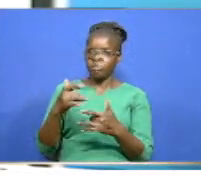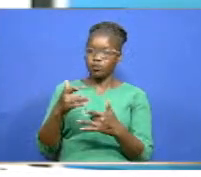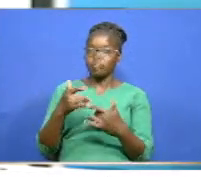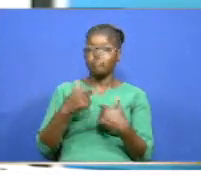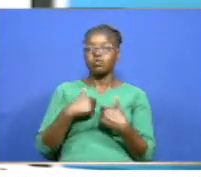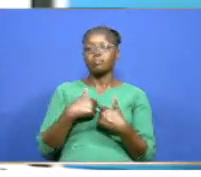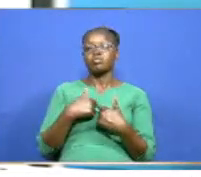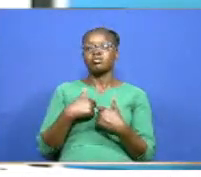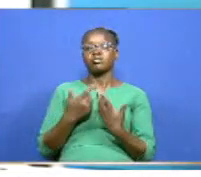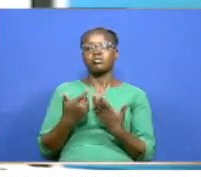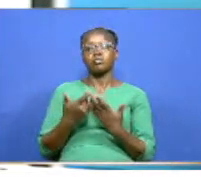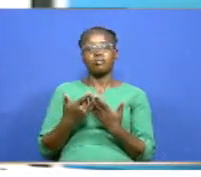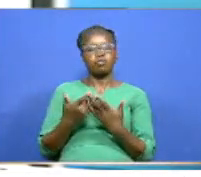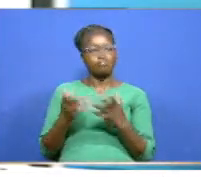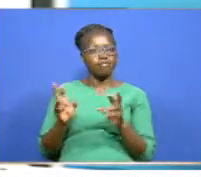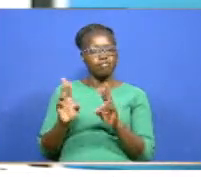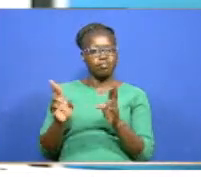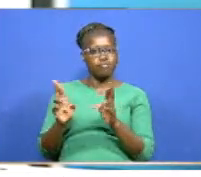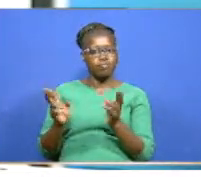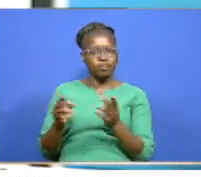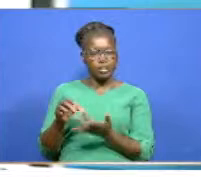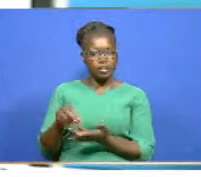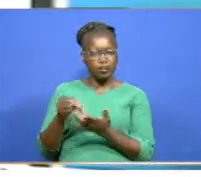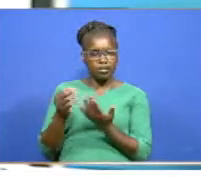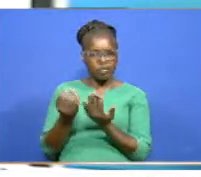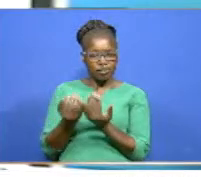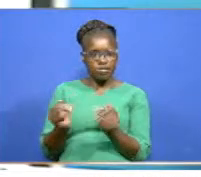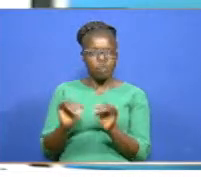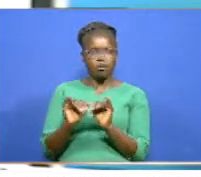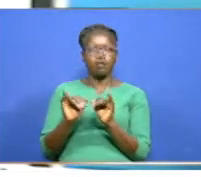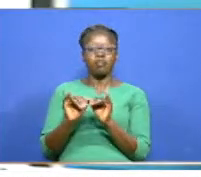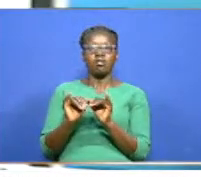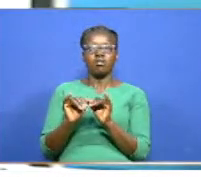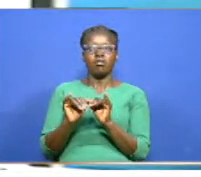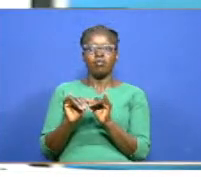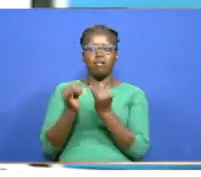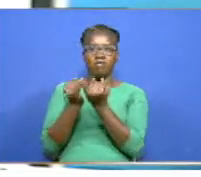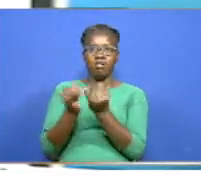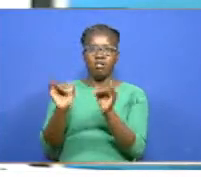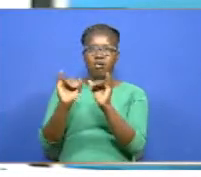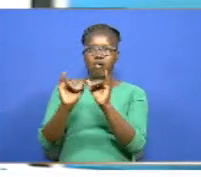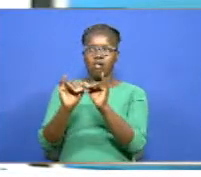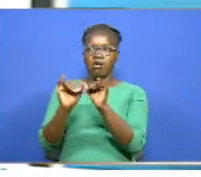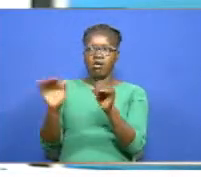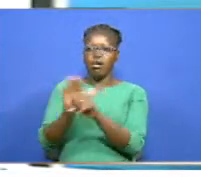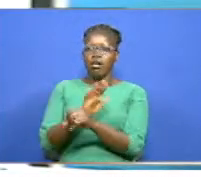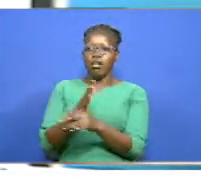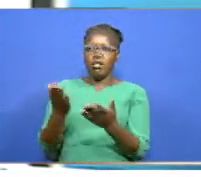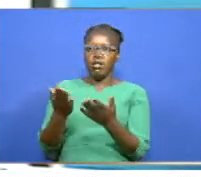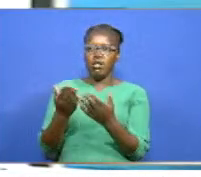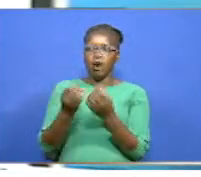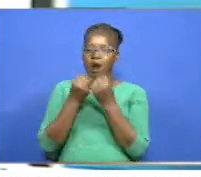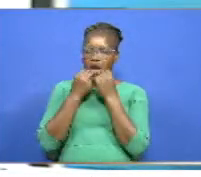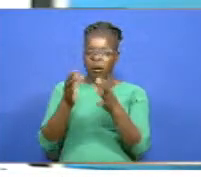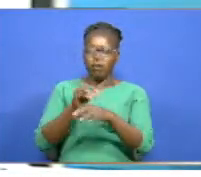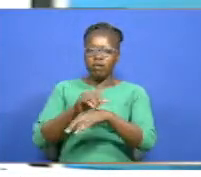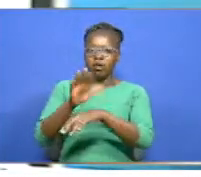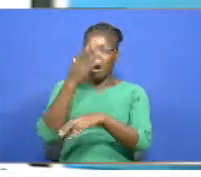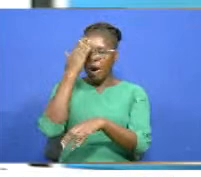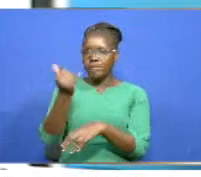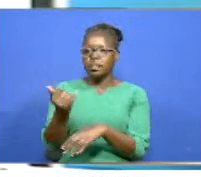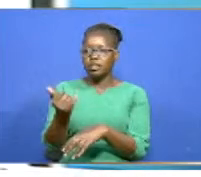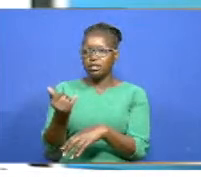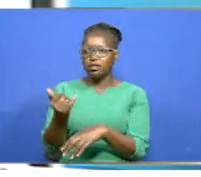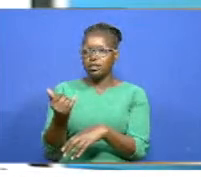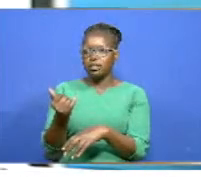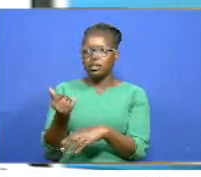up for grabs, especially the independent candidates. In fact, the independent candidates, you'll find most of them have got really nothing to lose. Yes. They just want, some of